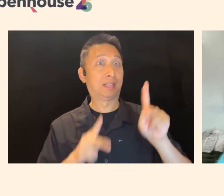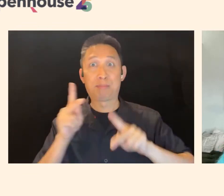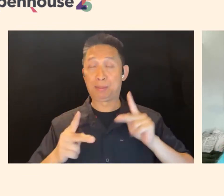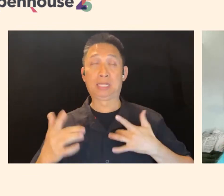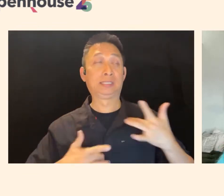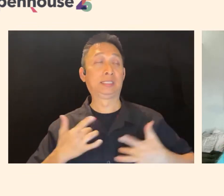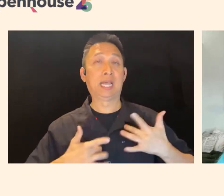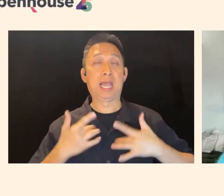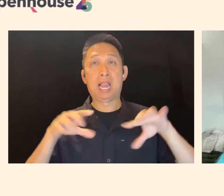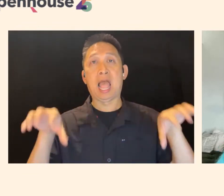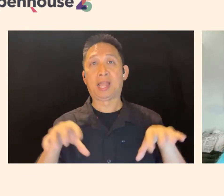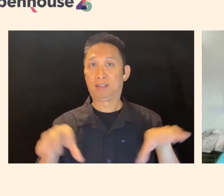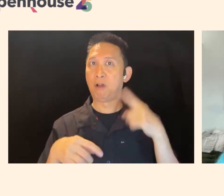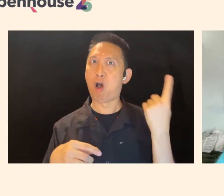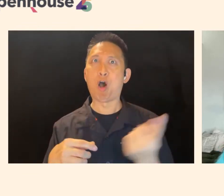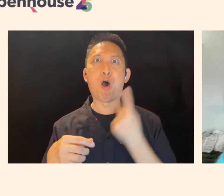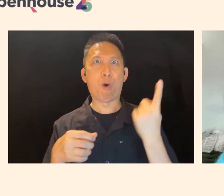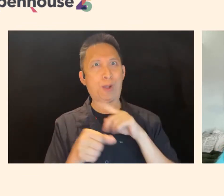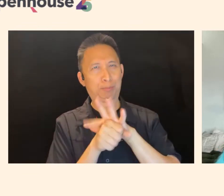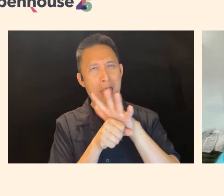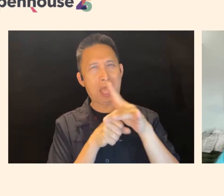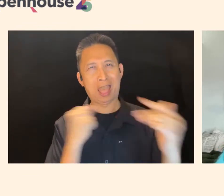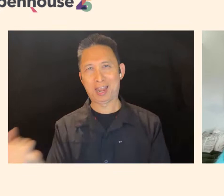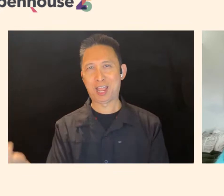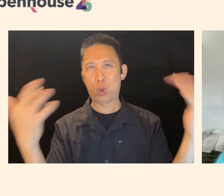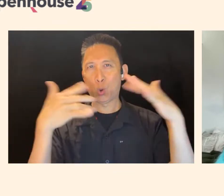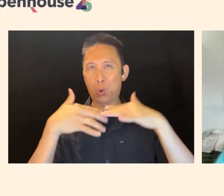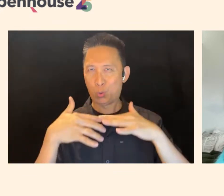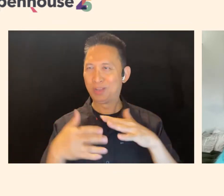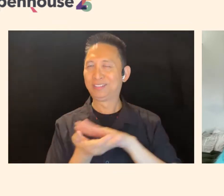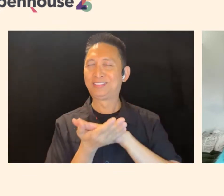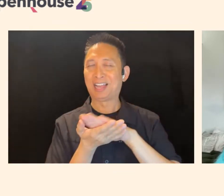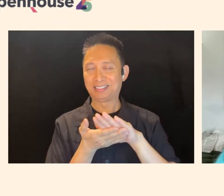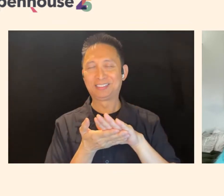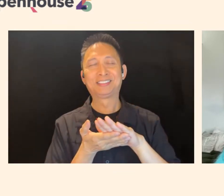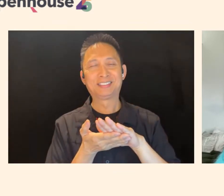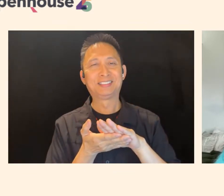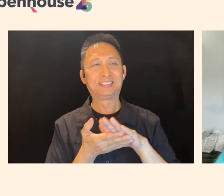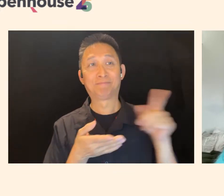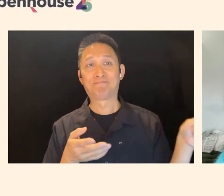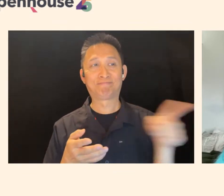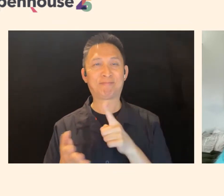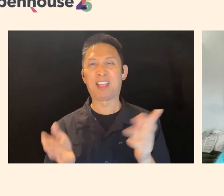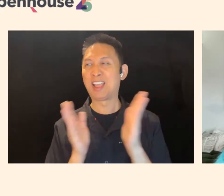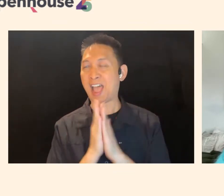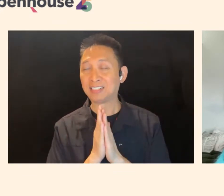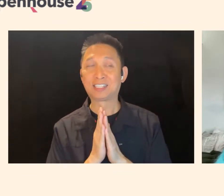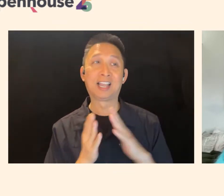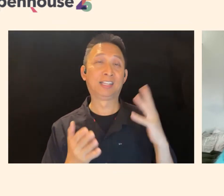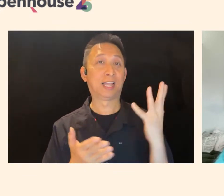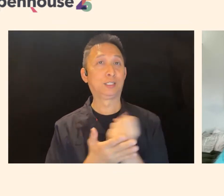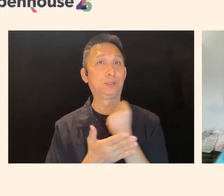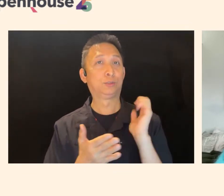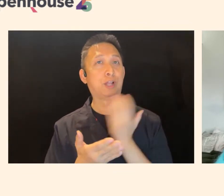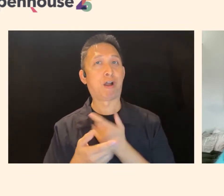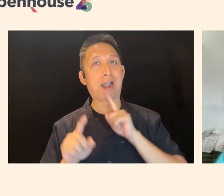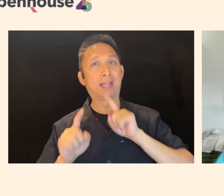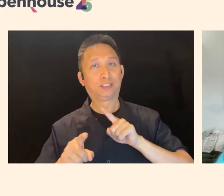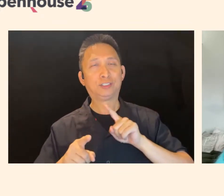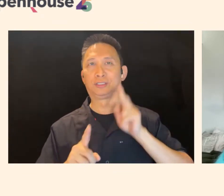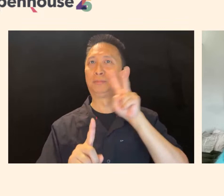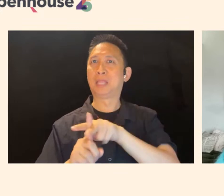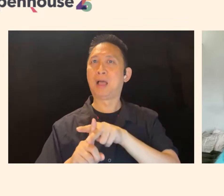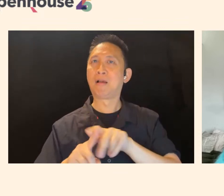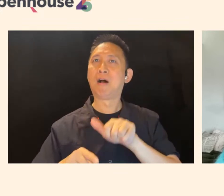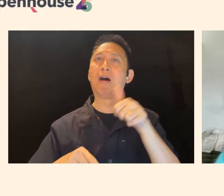the transparency, and our willingness to ask and use the answers to many of the questions. As you probably know,